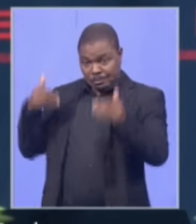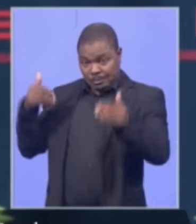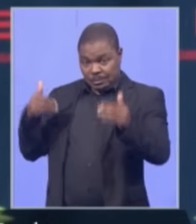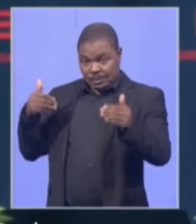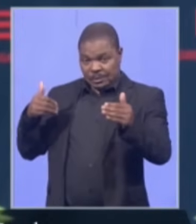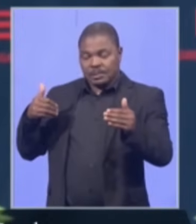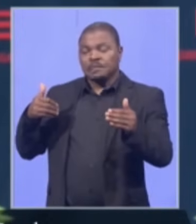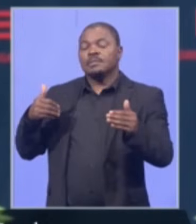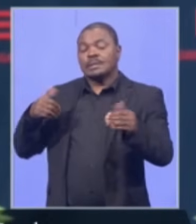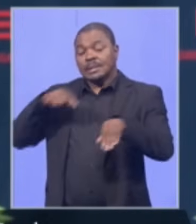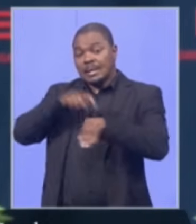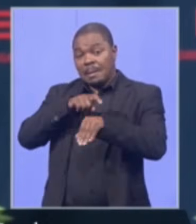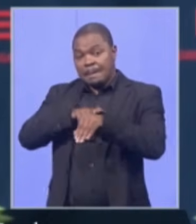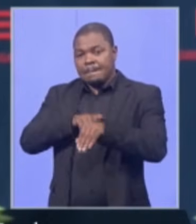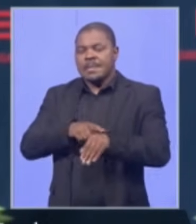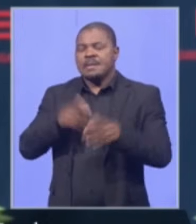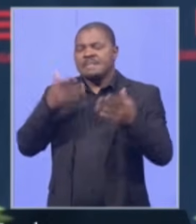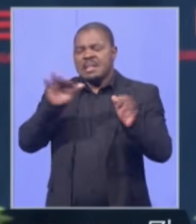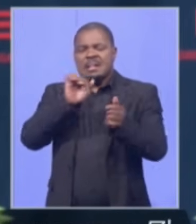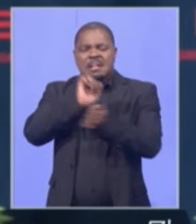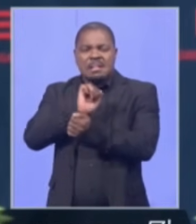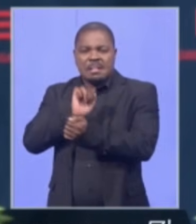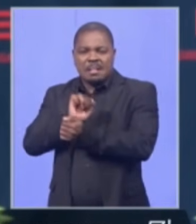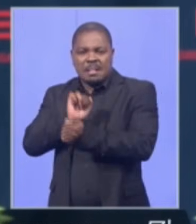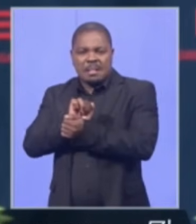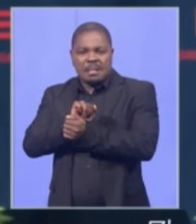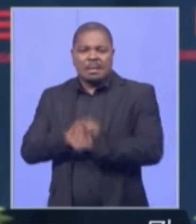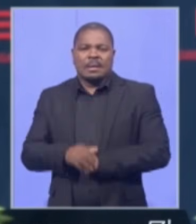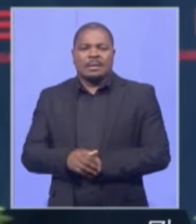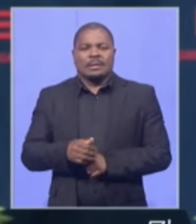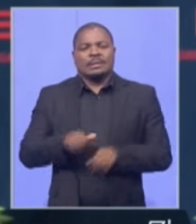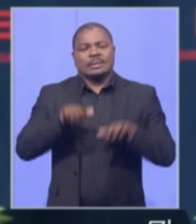about arrested